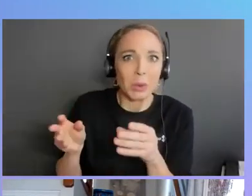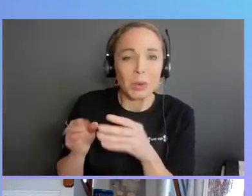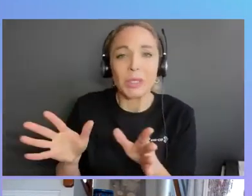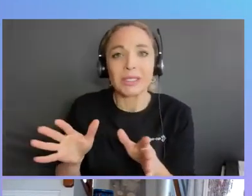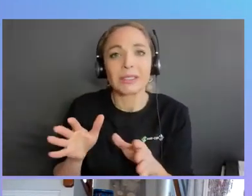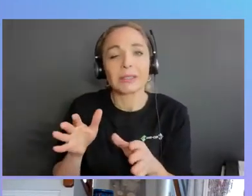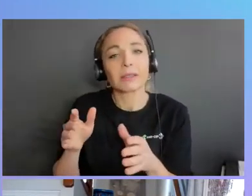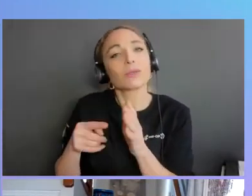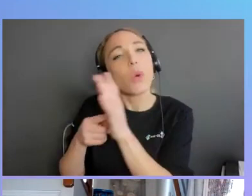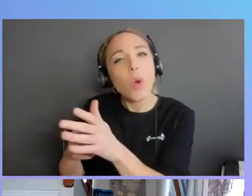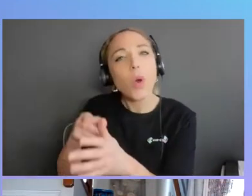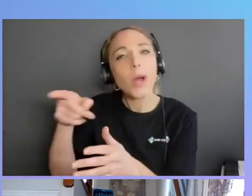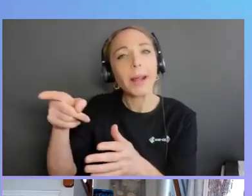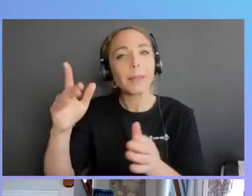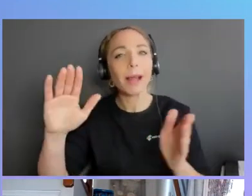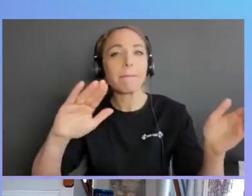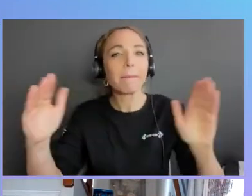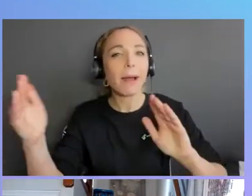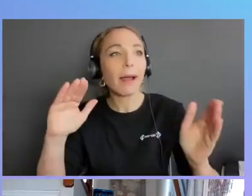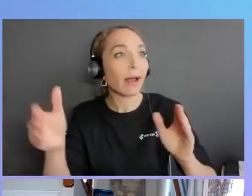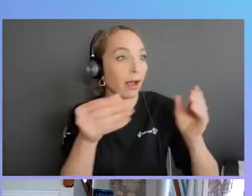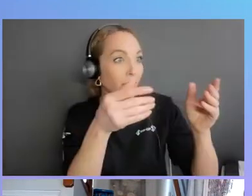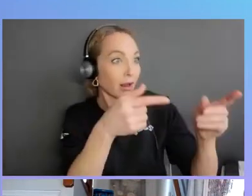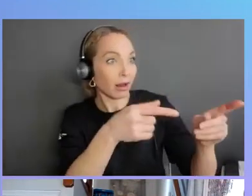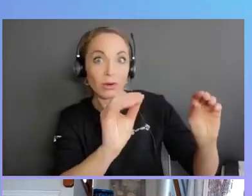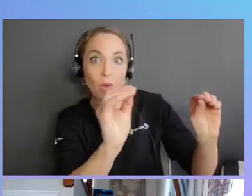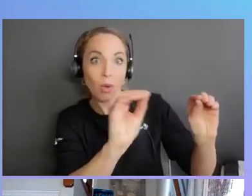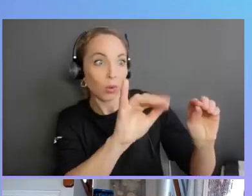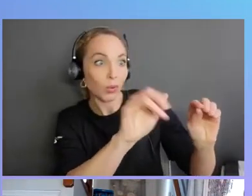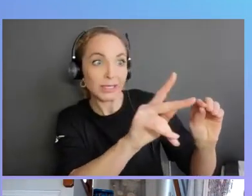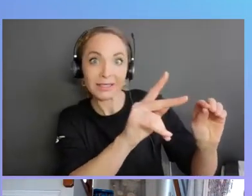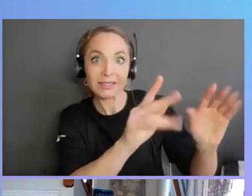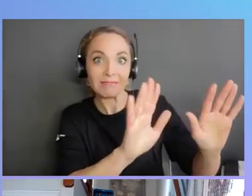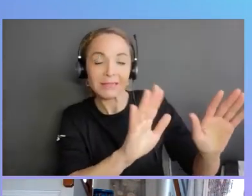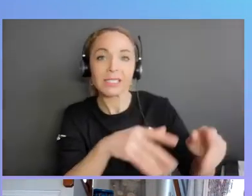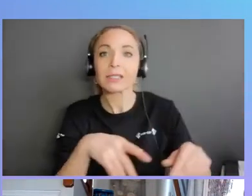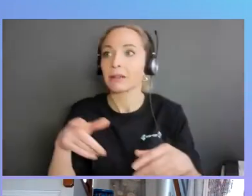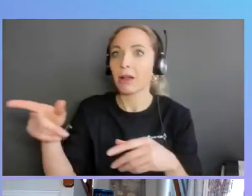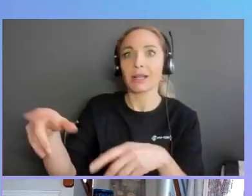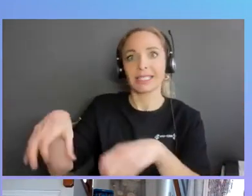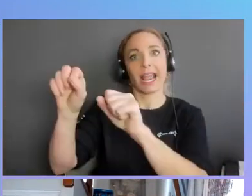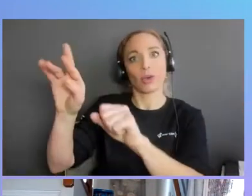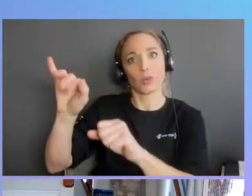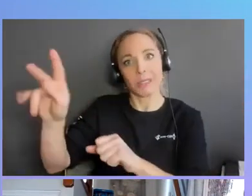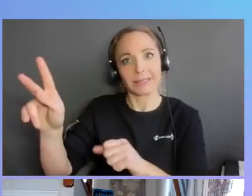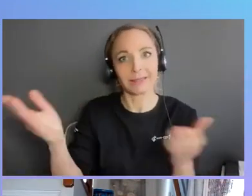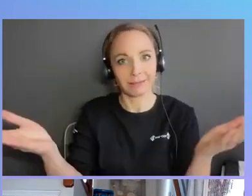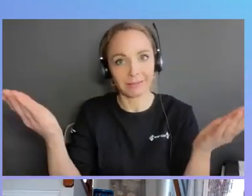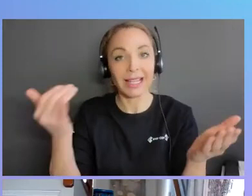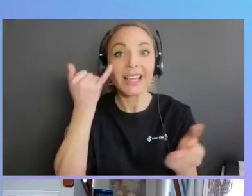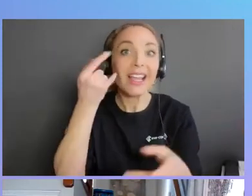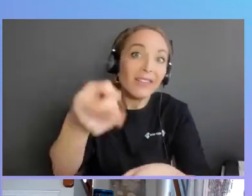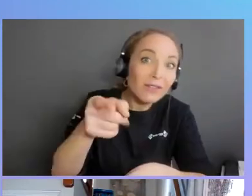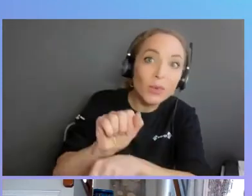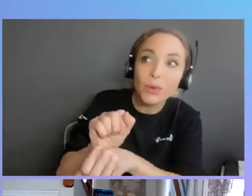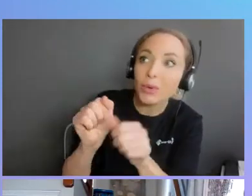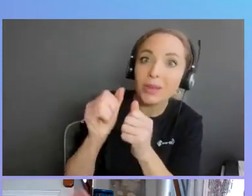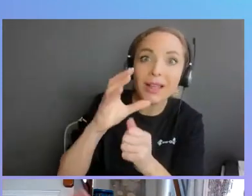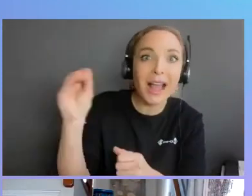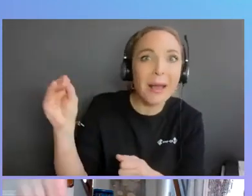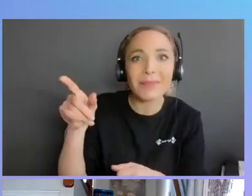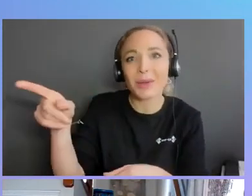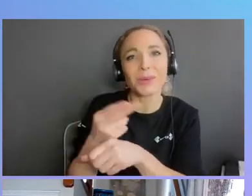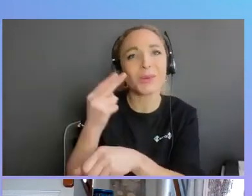one. So let's say you work at a company and they have been using this legacy software that sucks. Everybody knows it